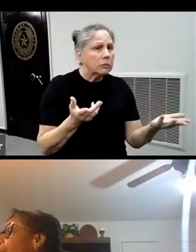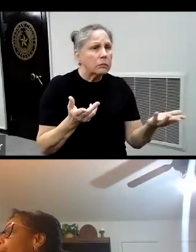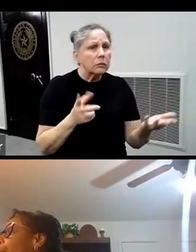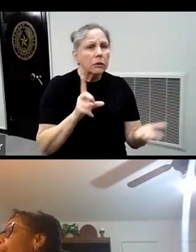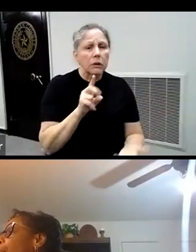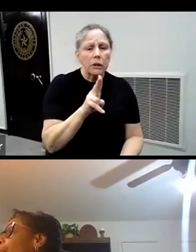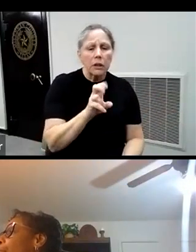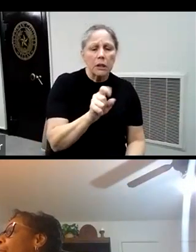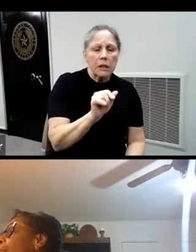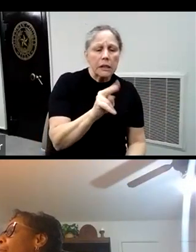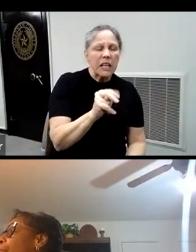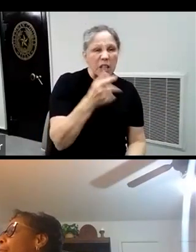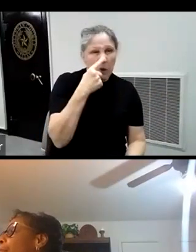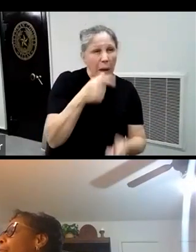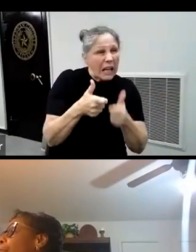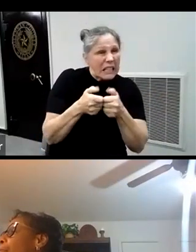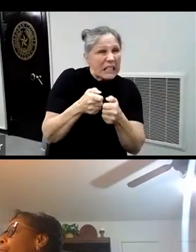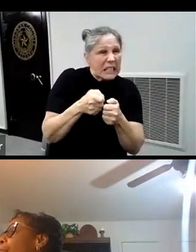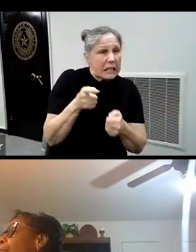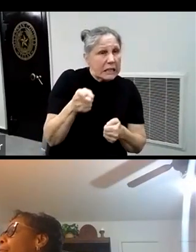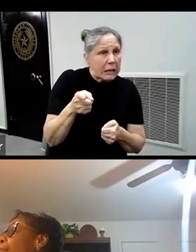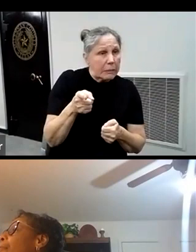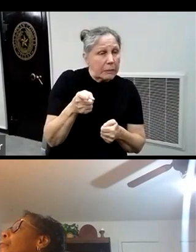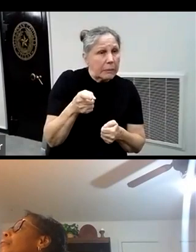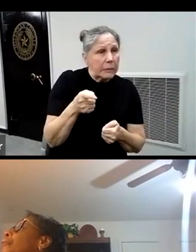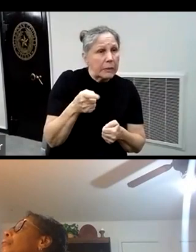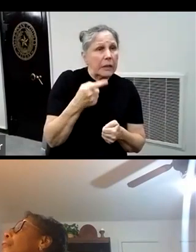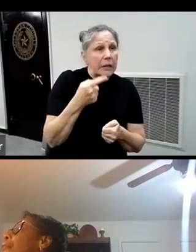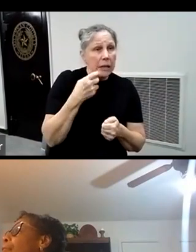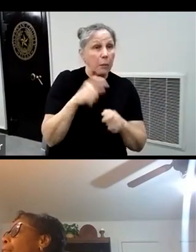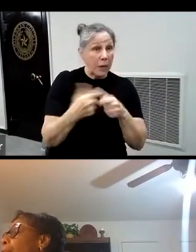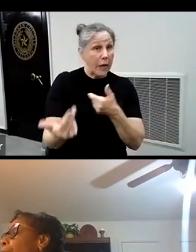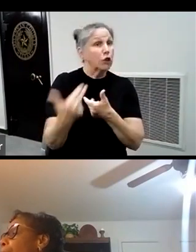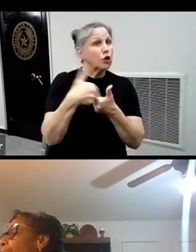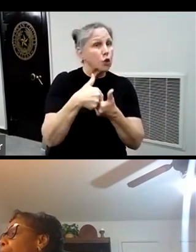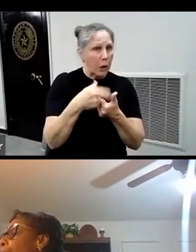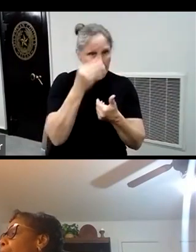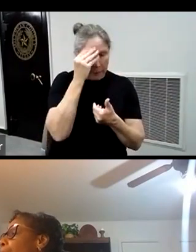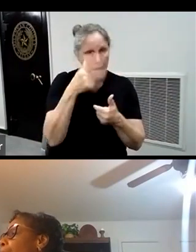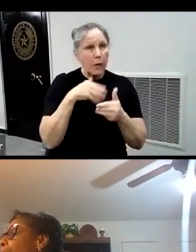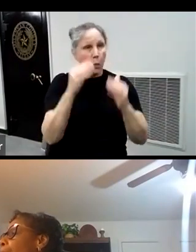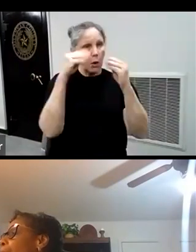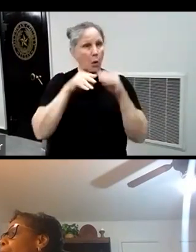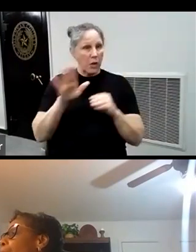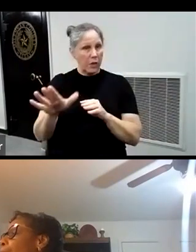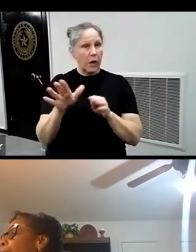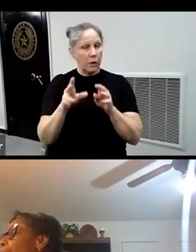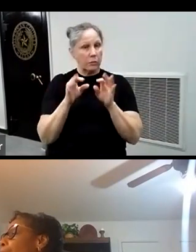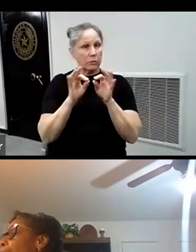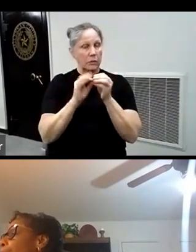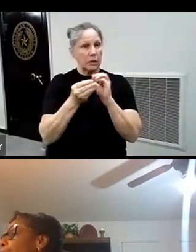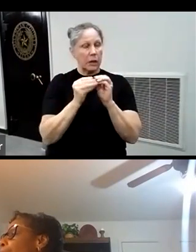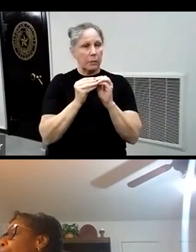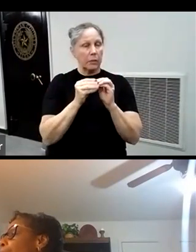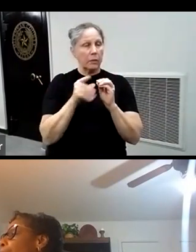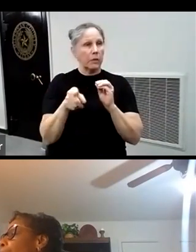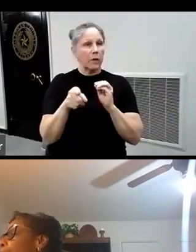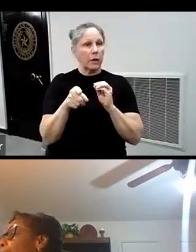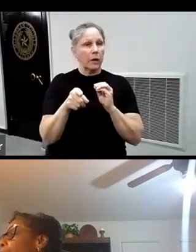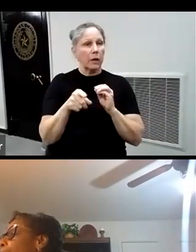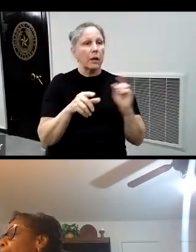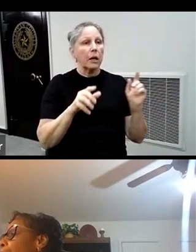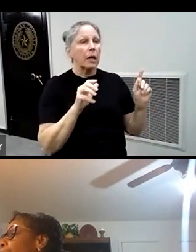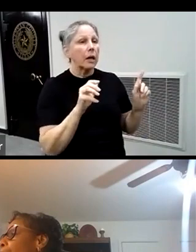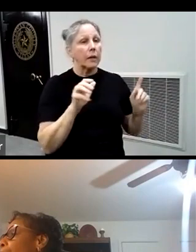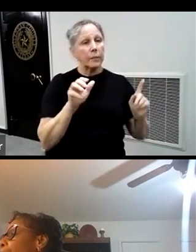Dustin, if you could bring them, when they get on, we can go to that item number. Amy